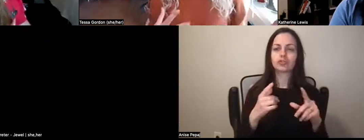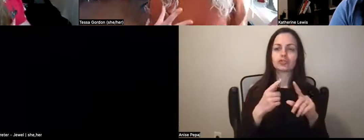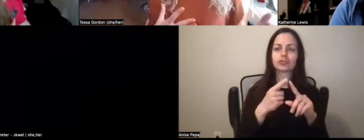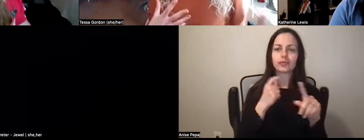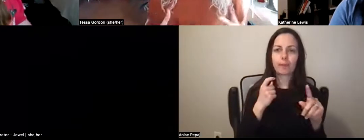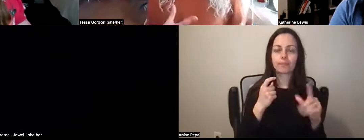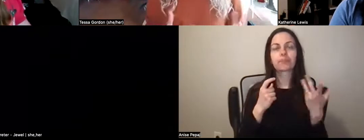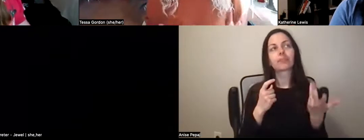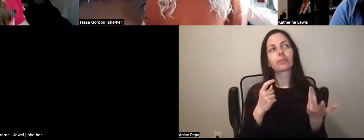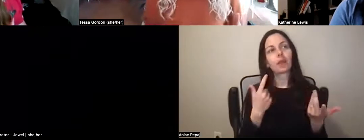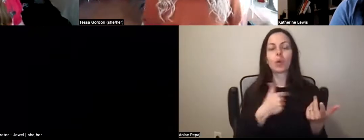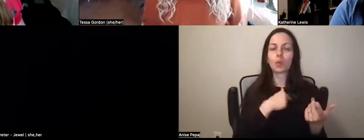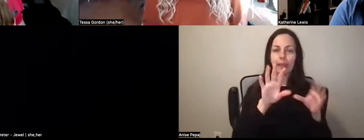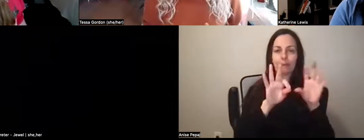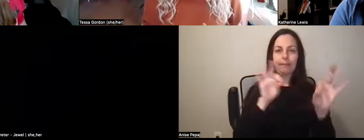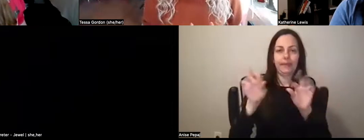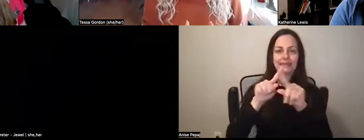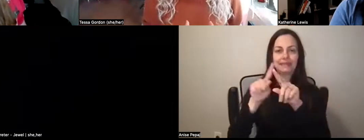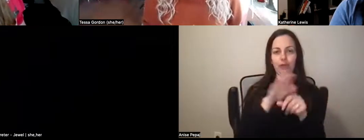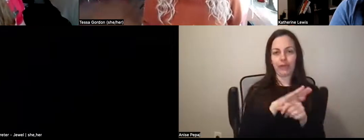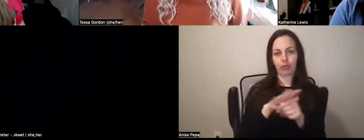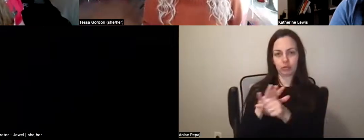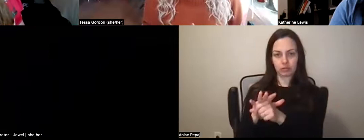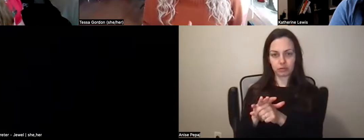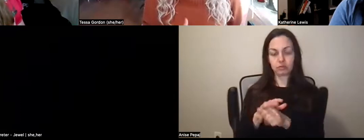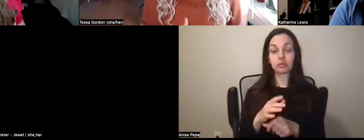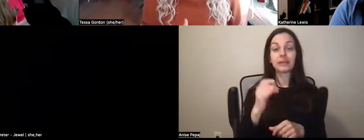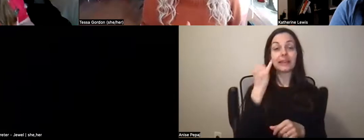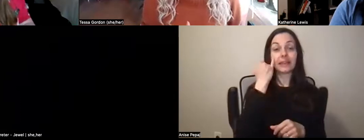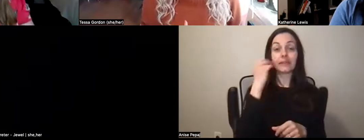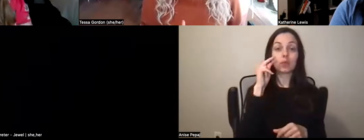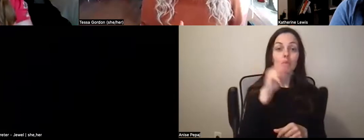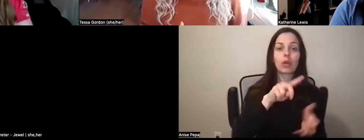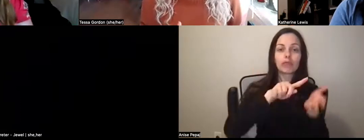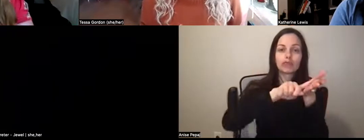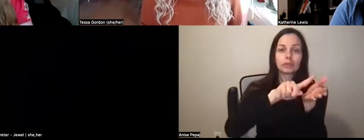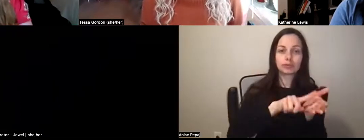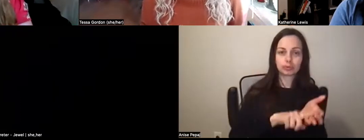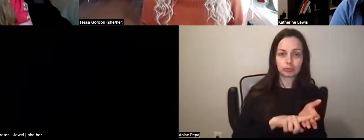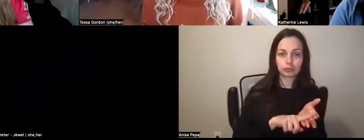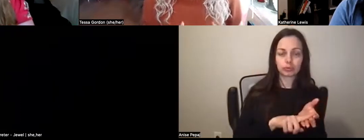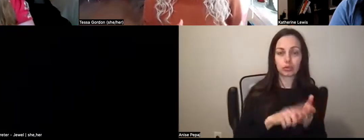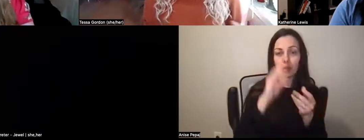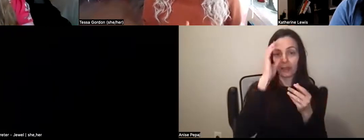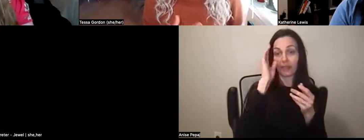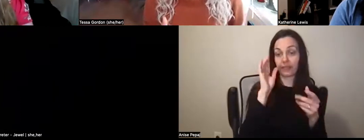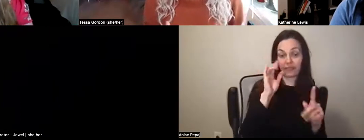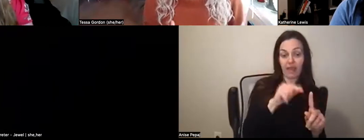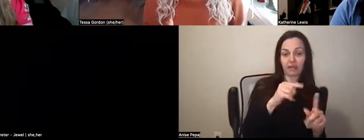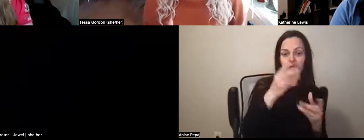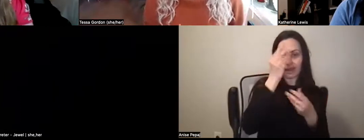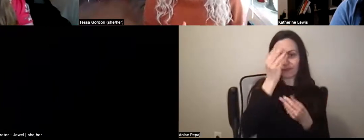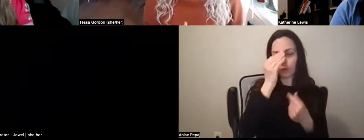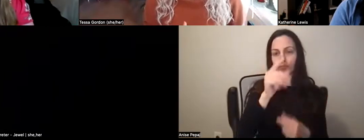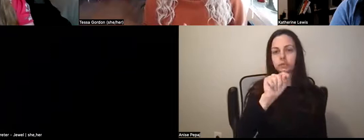we can pick many areas. One, I think, is like, if you look at the research, that informs a lot of the trends and